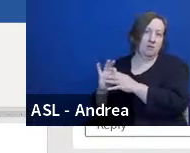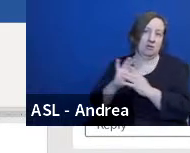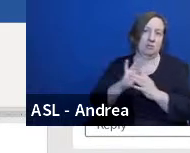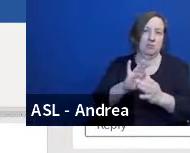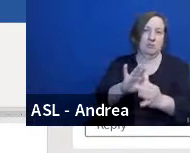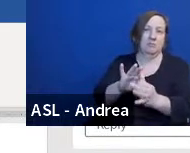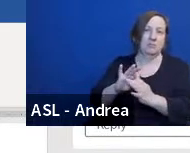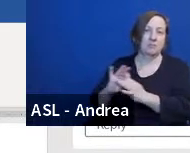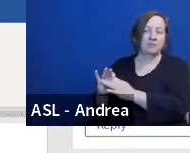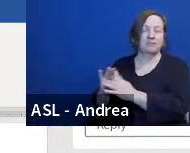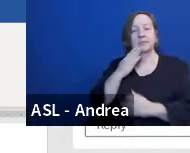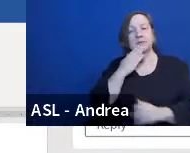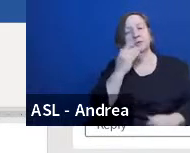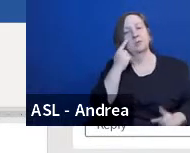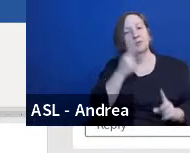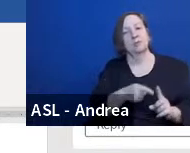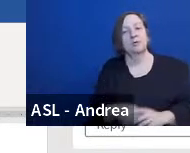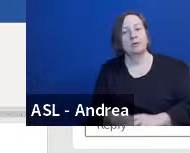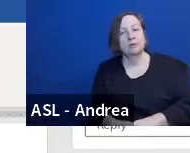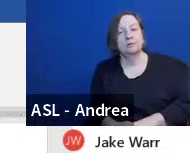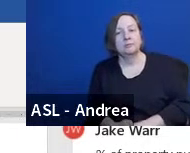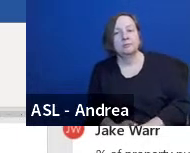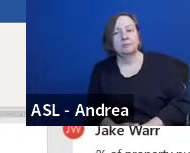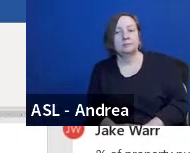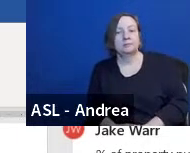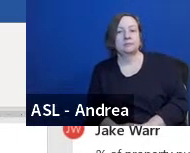that's a good point.